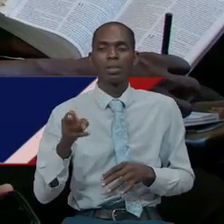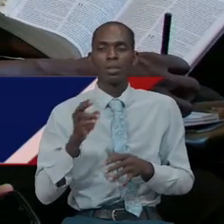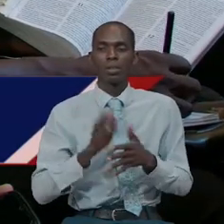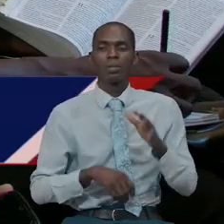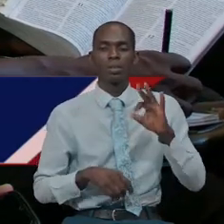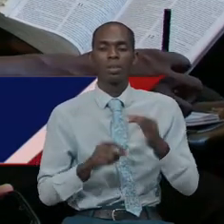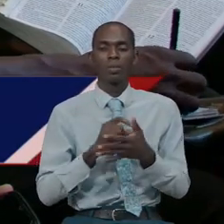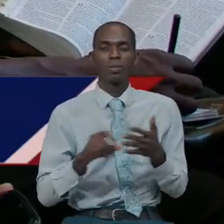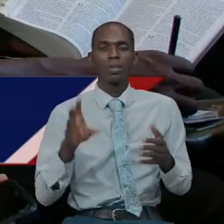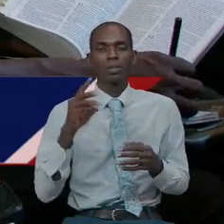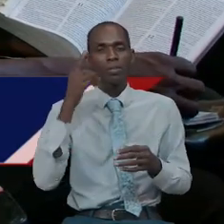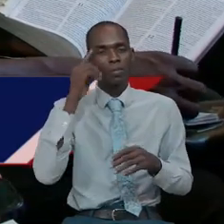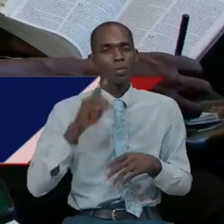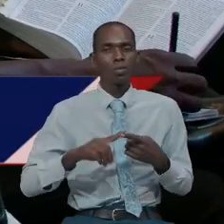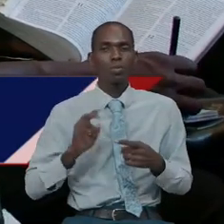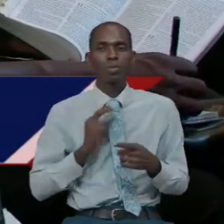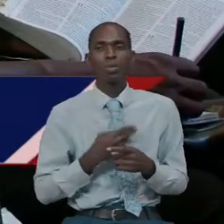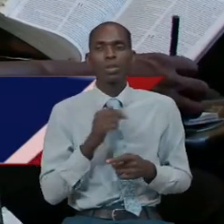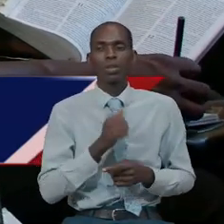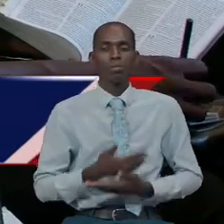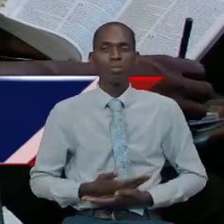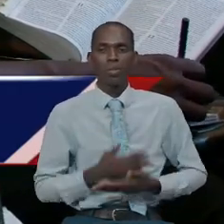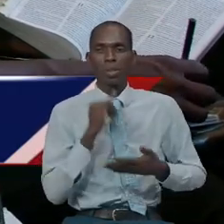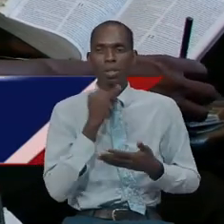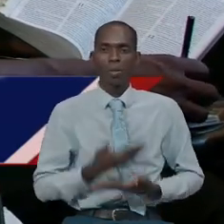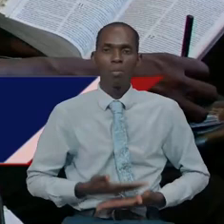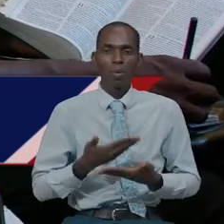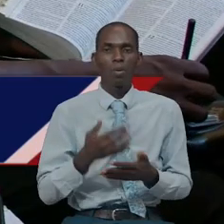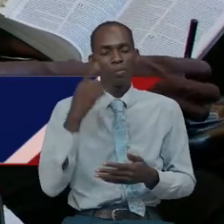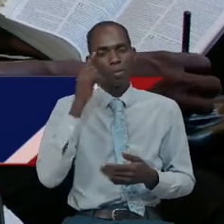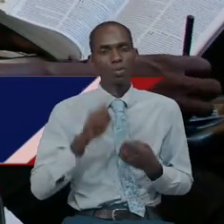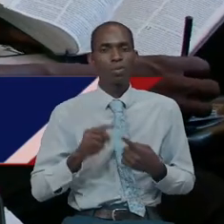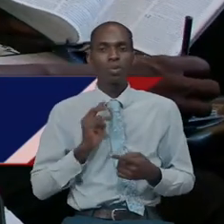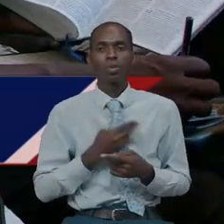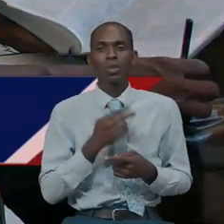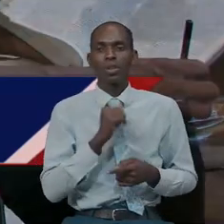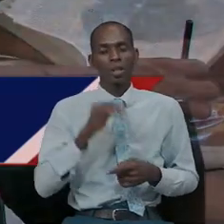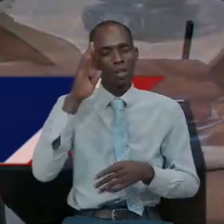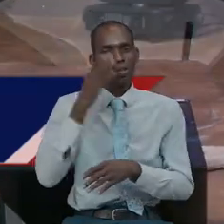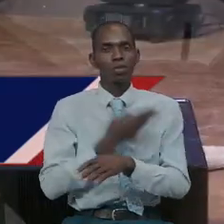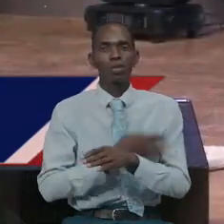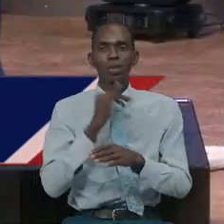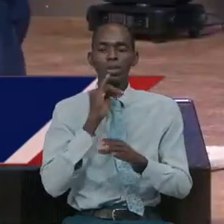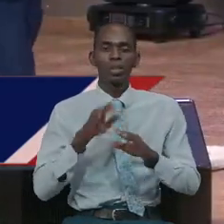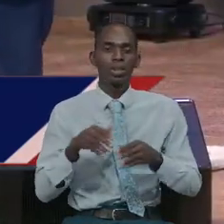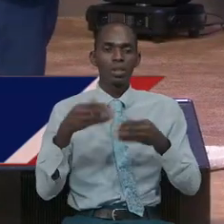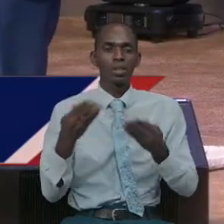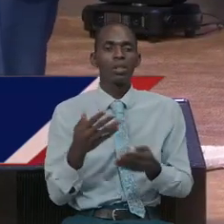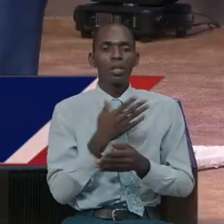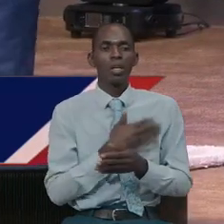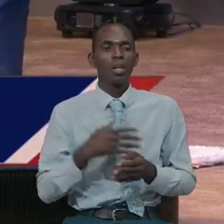verse 6. For unto us a child is born, unto us a son is given, and the government shall